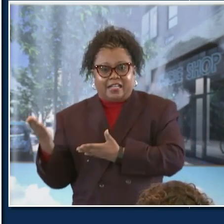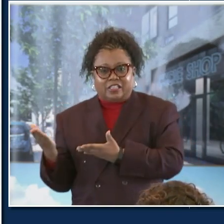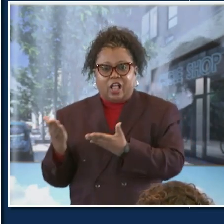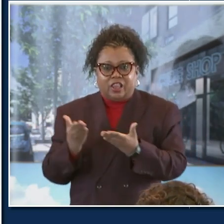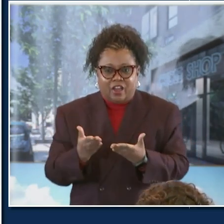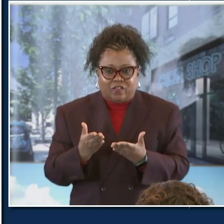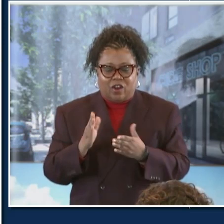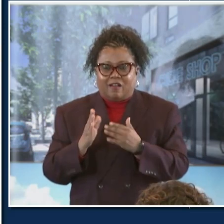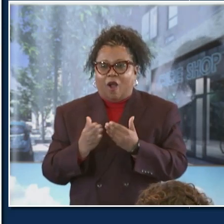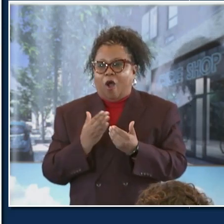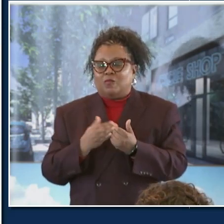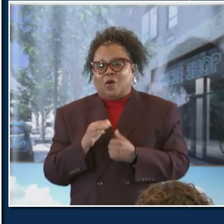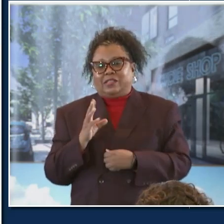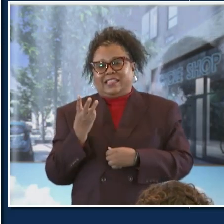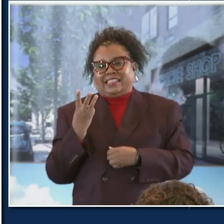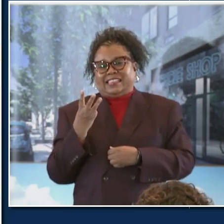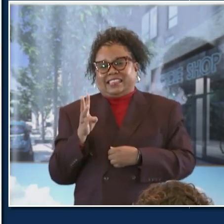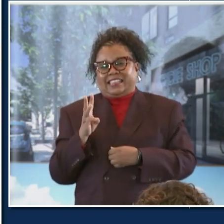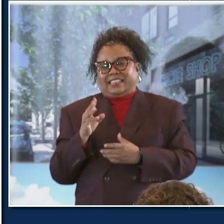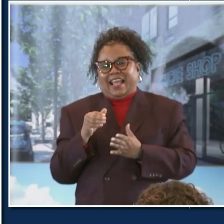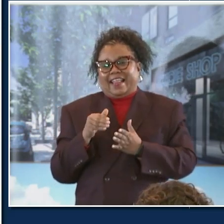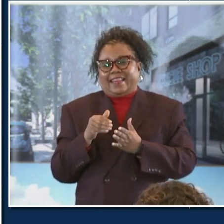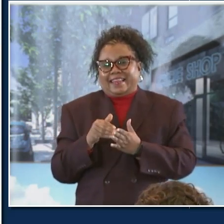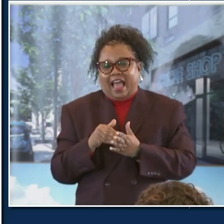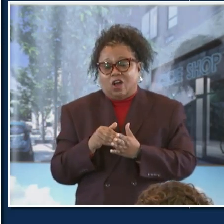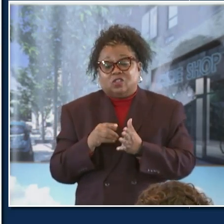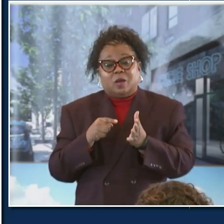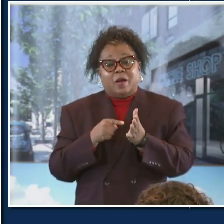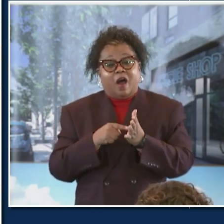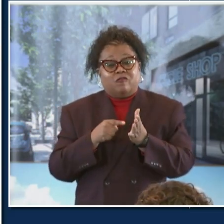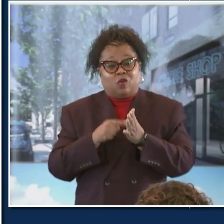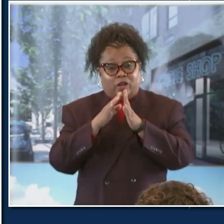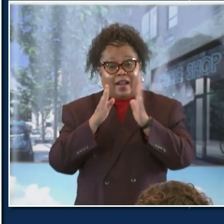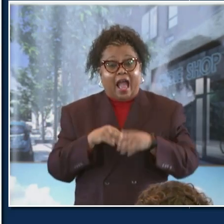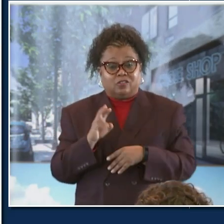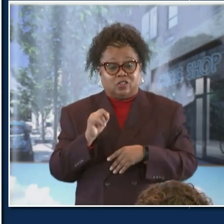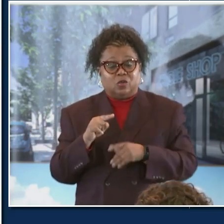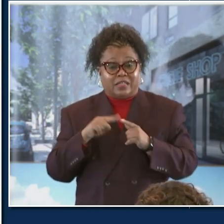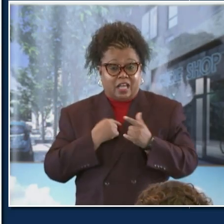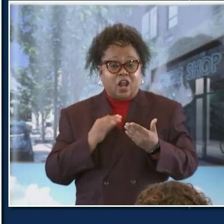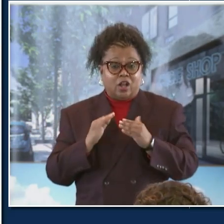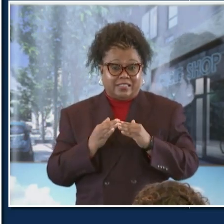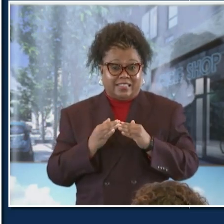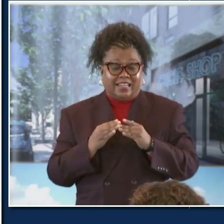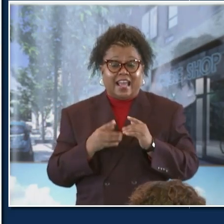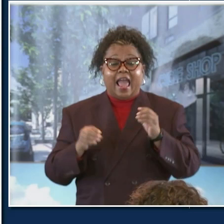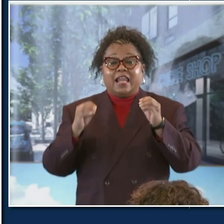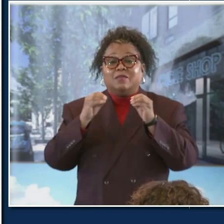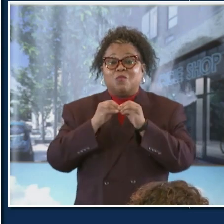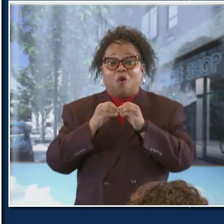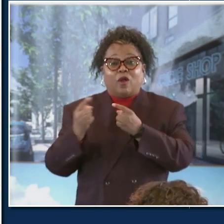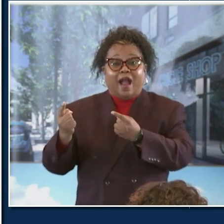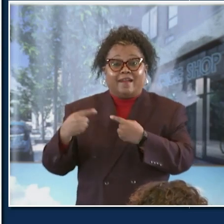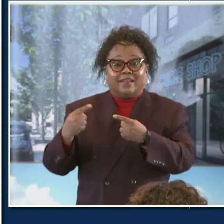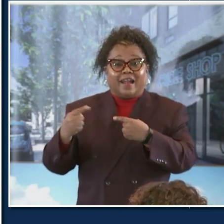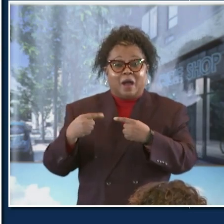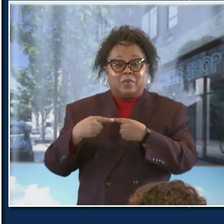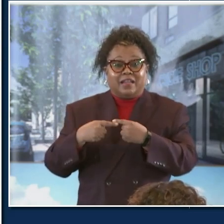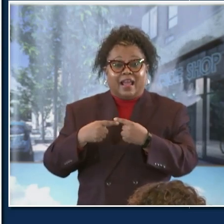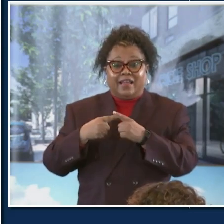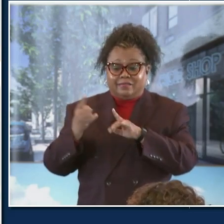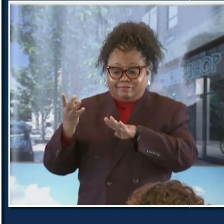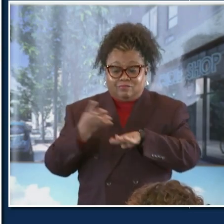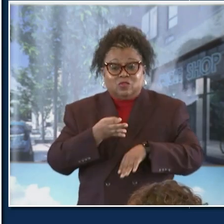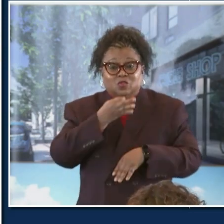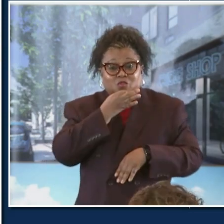delivered almost 16,000 affordable housing units in our city, and more are coming in the